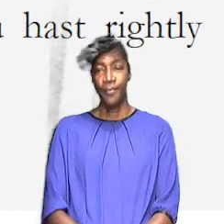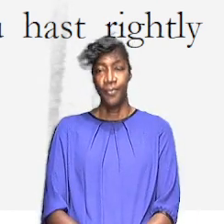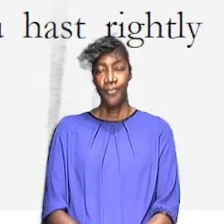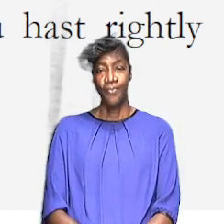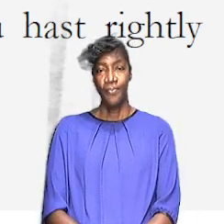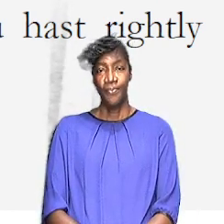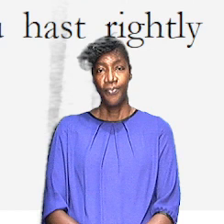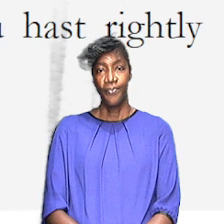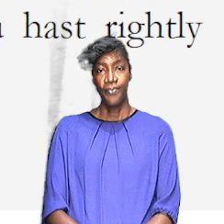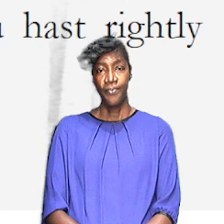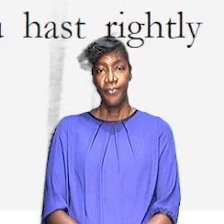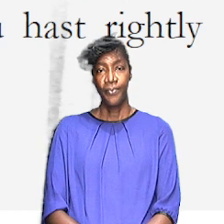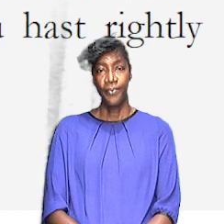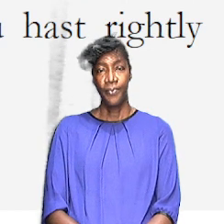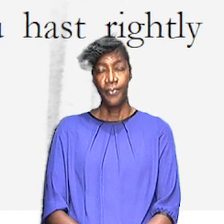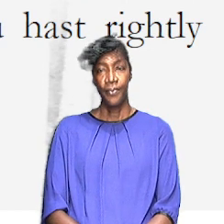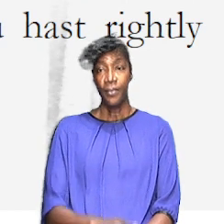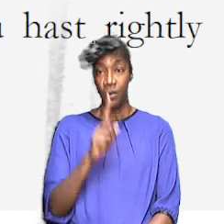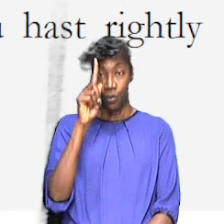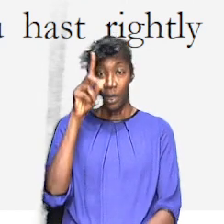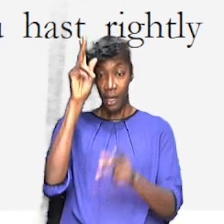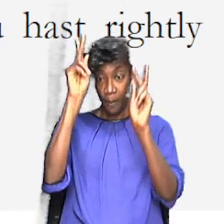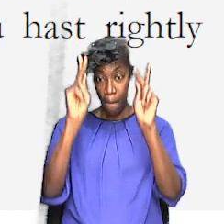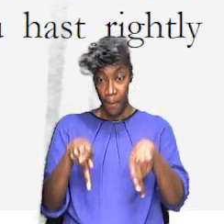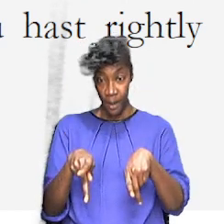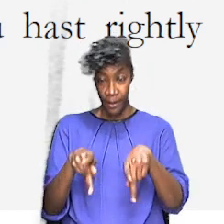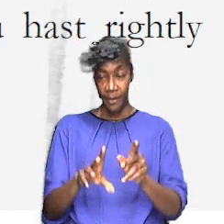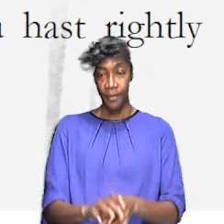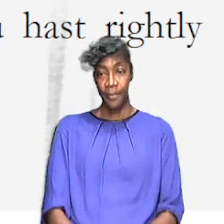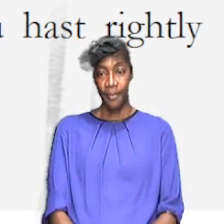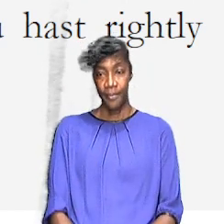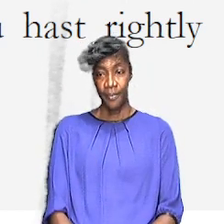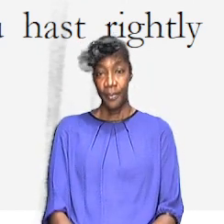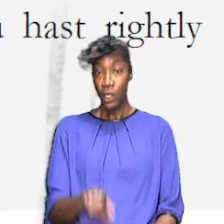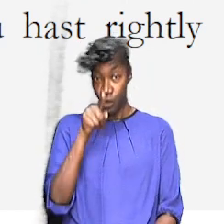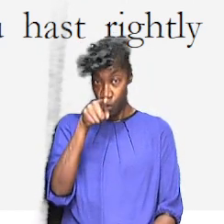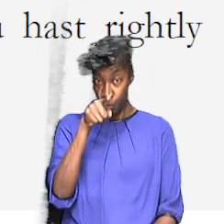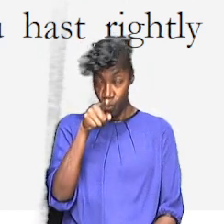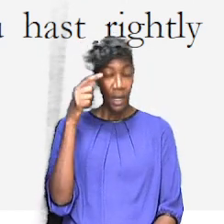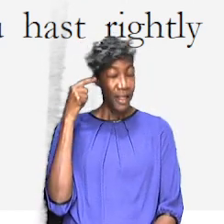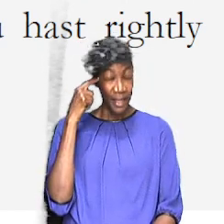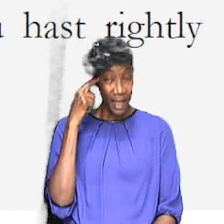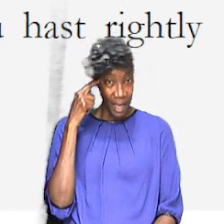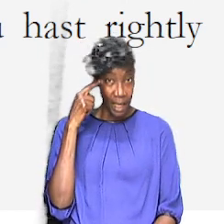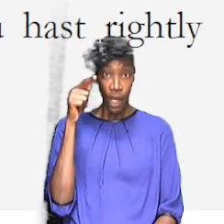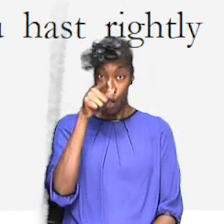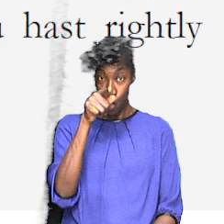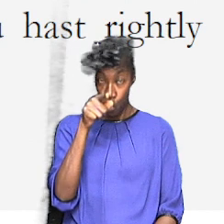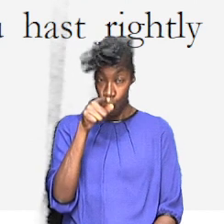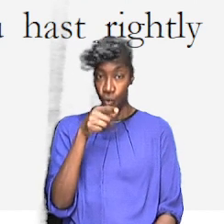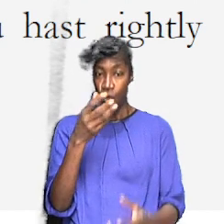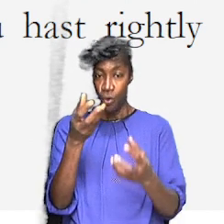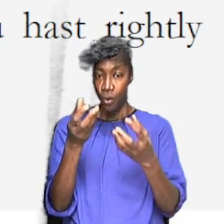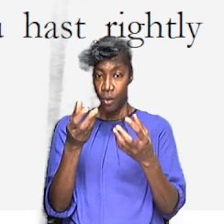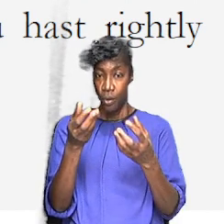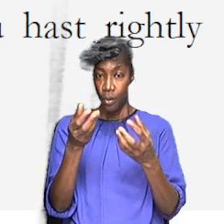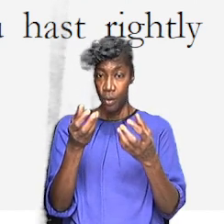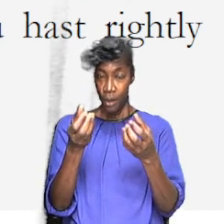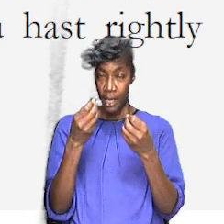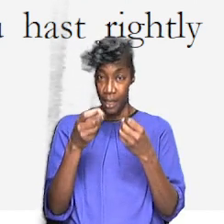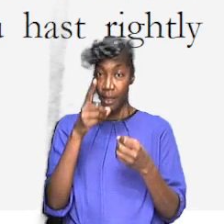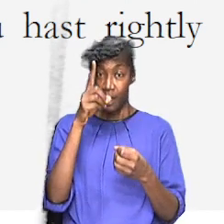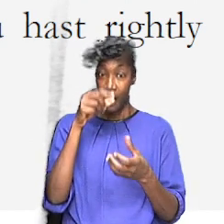then. One person, think about you getting what you get paid for in a